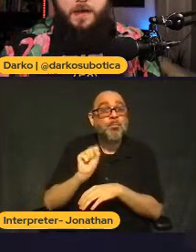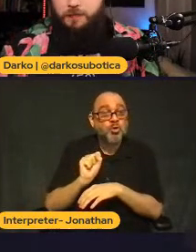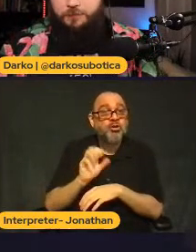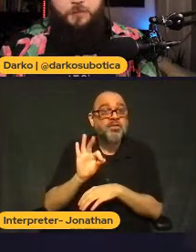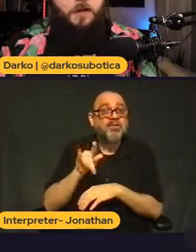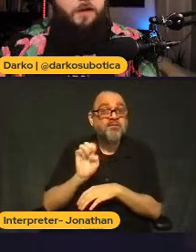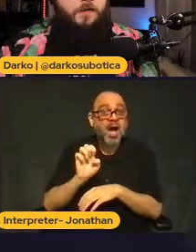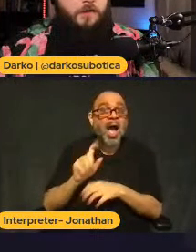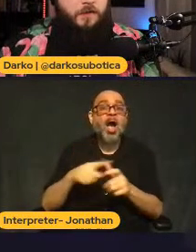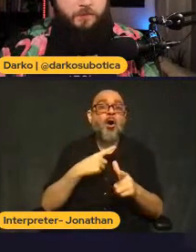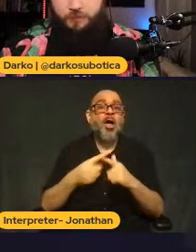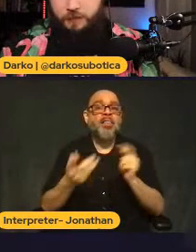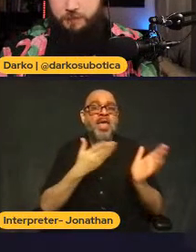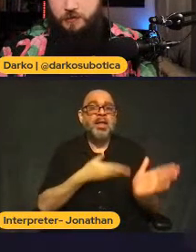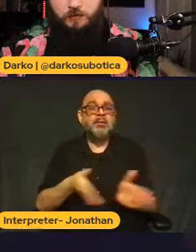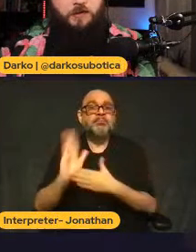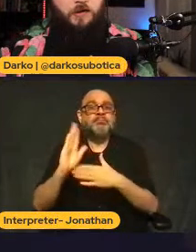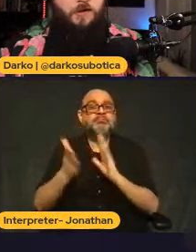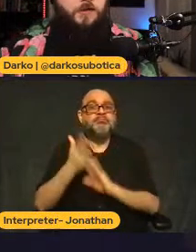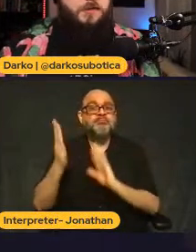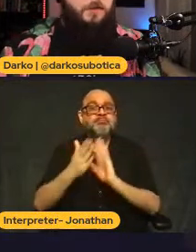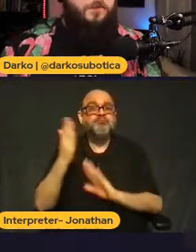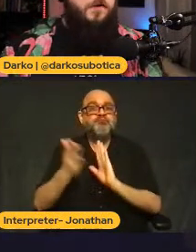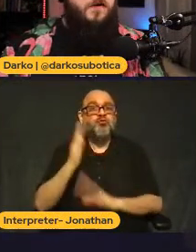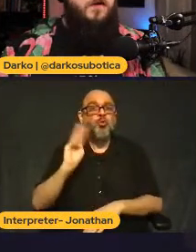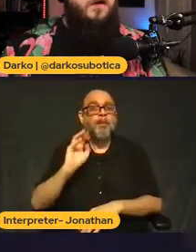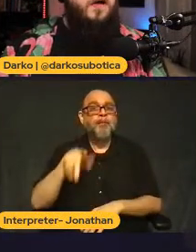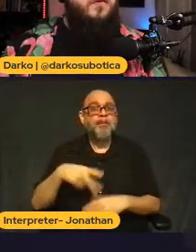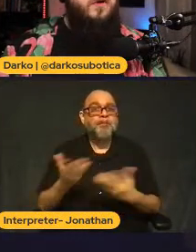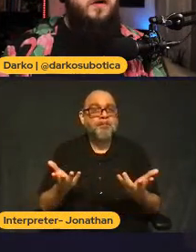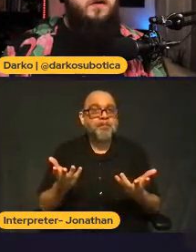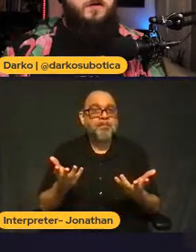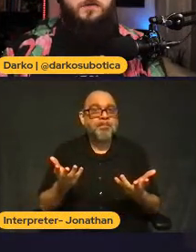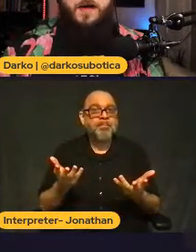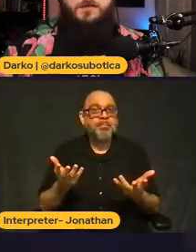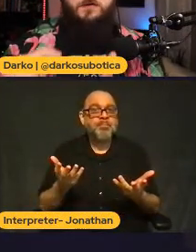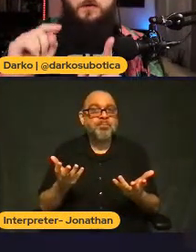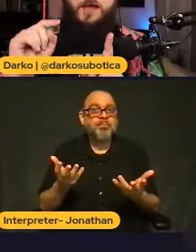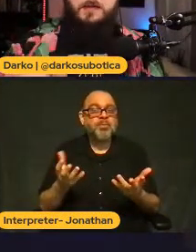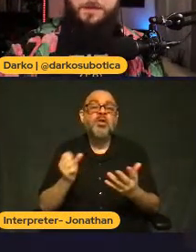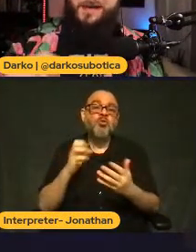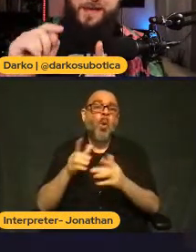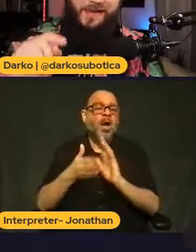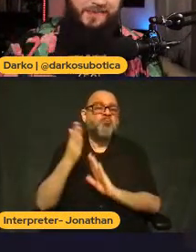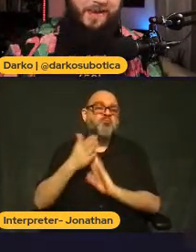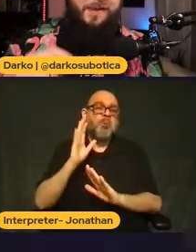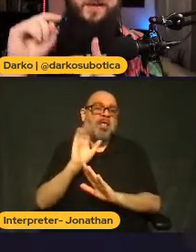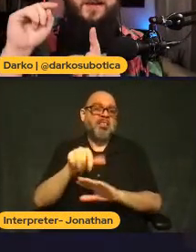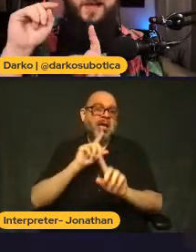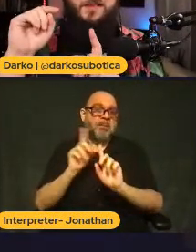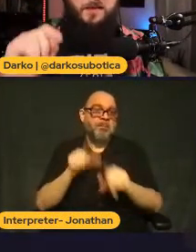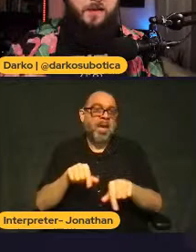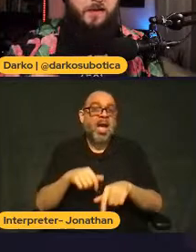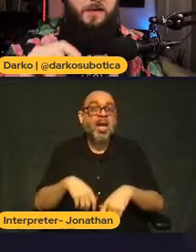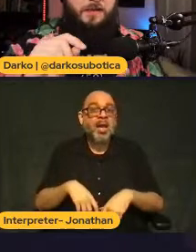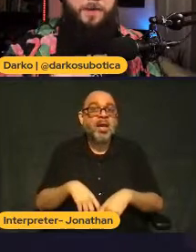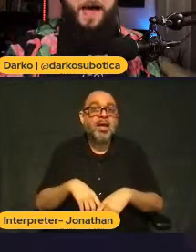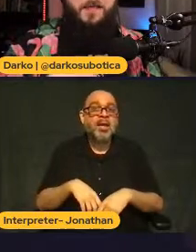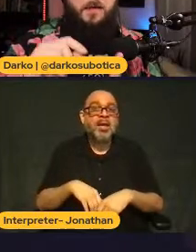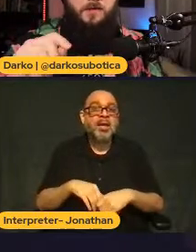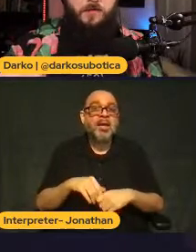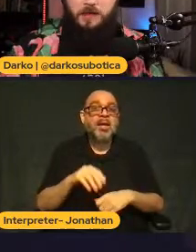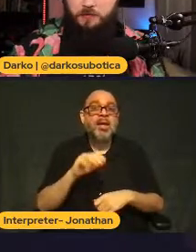run a command. And let me actually clear this up and run the command. So inspec exec and